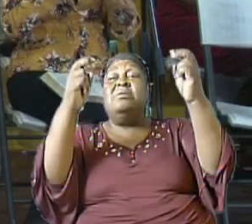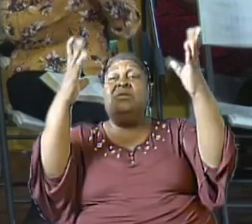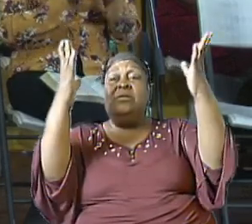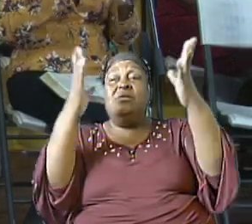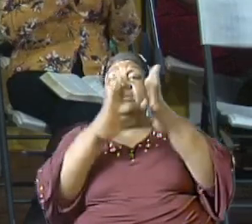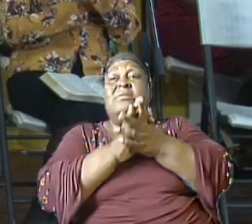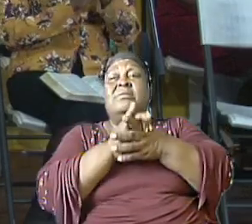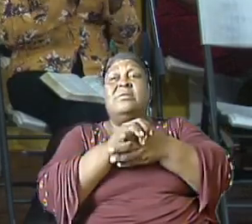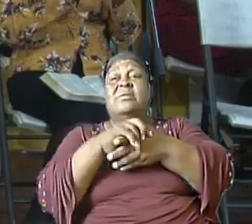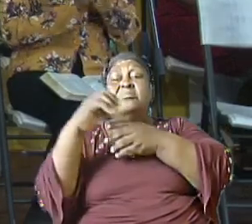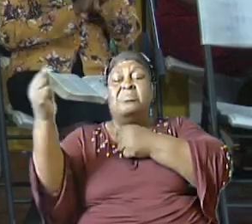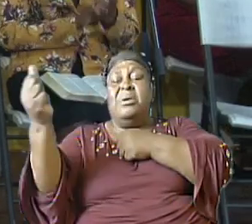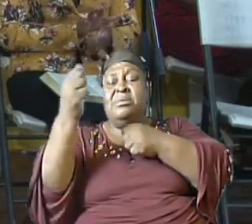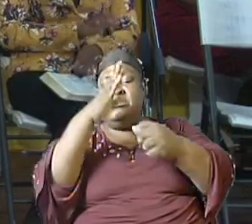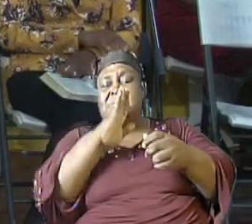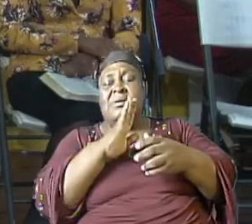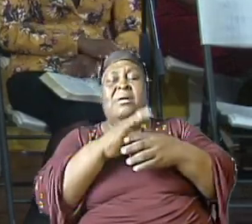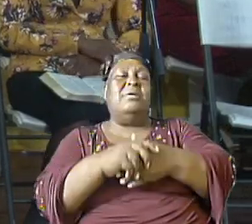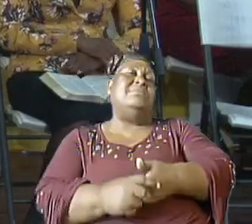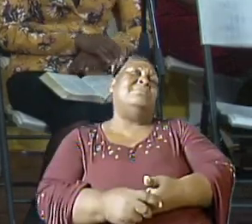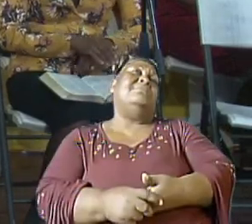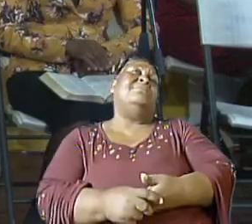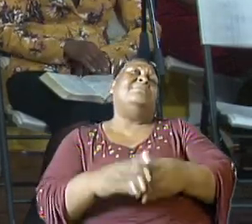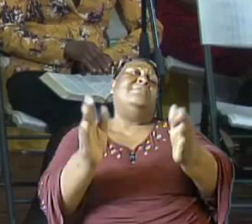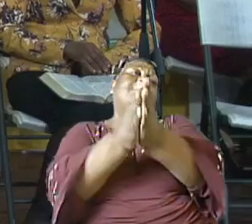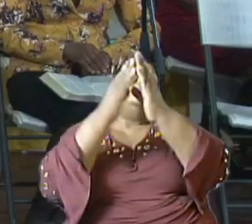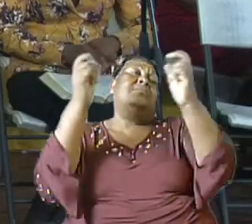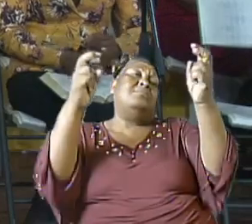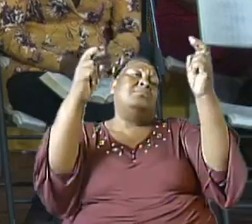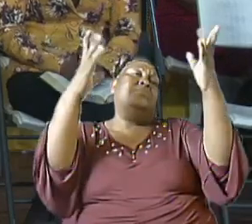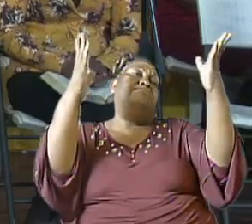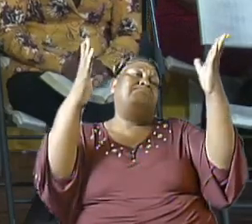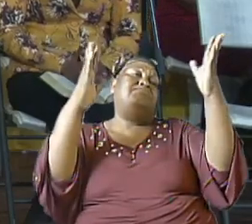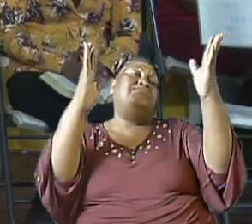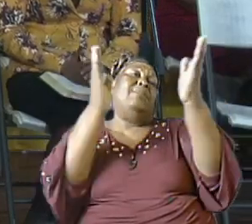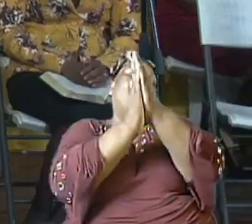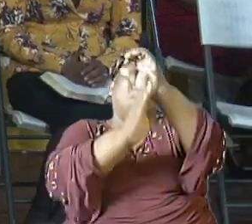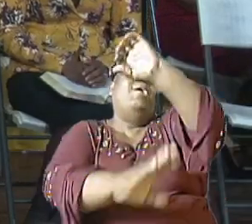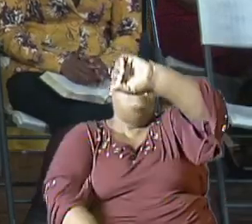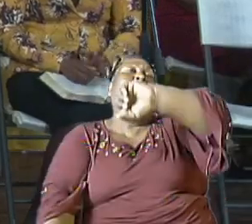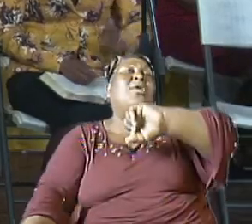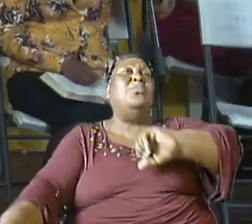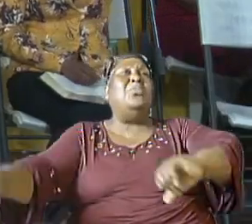Hallelujah. Mighty God. Hallelujah.